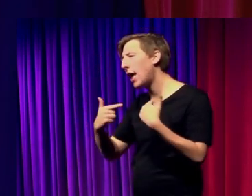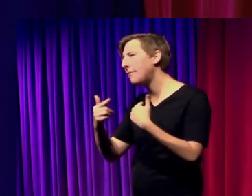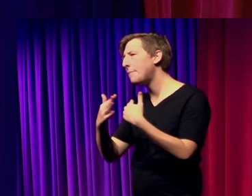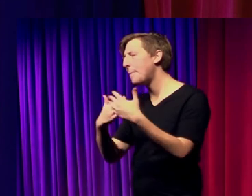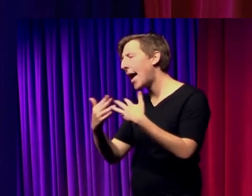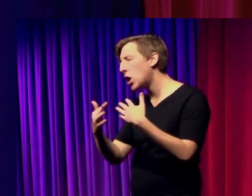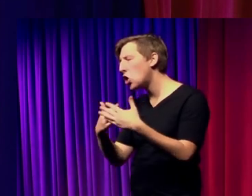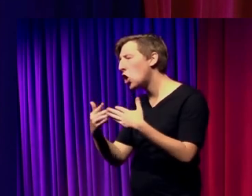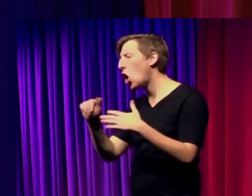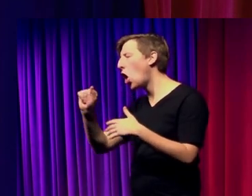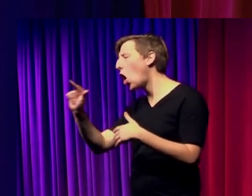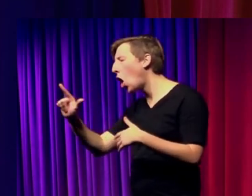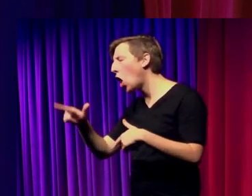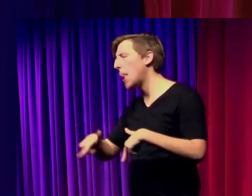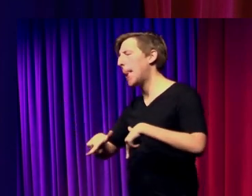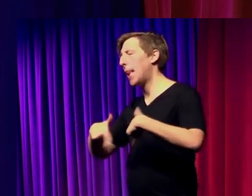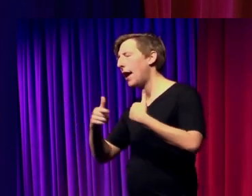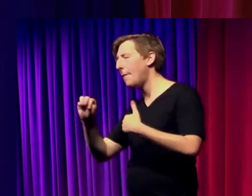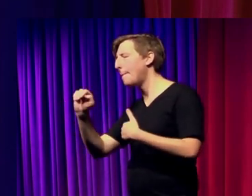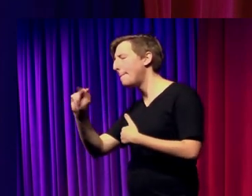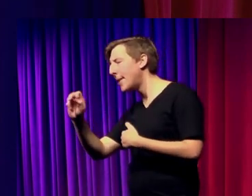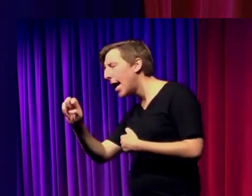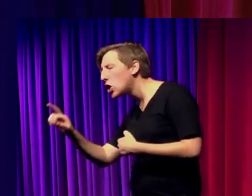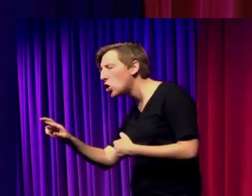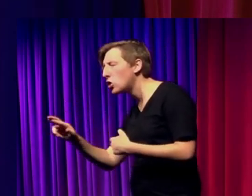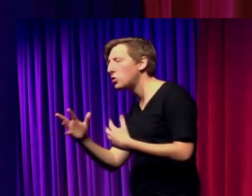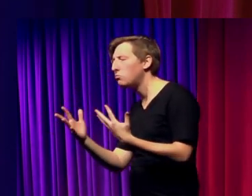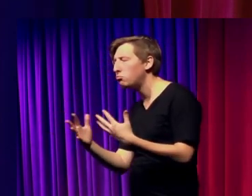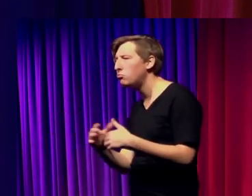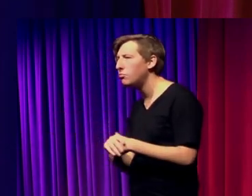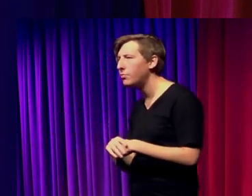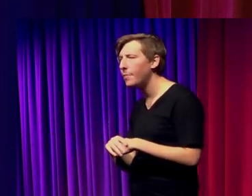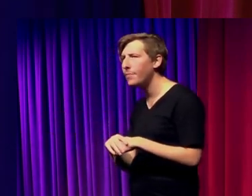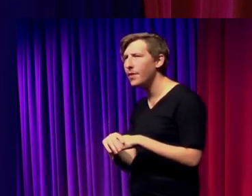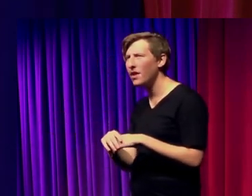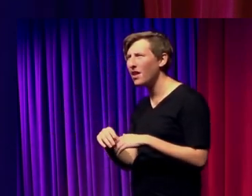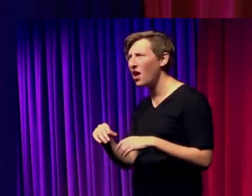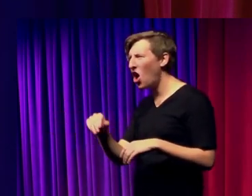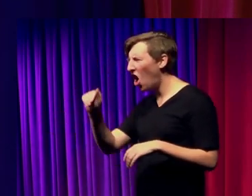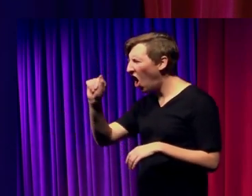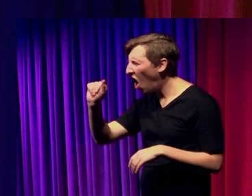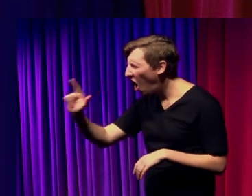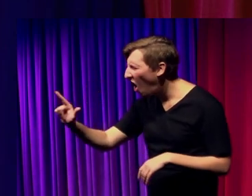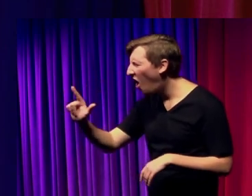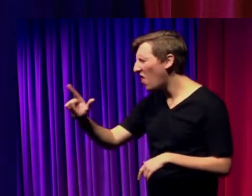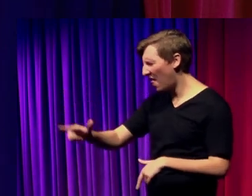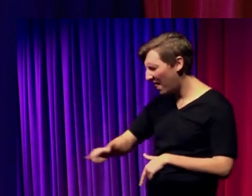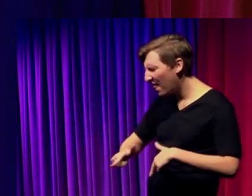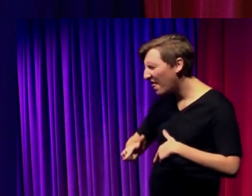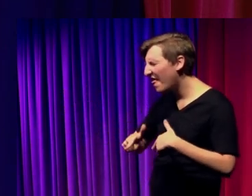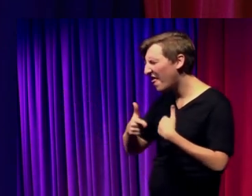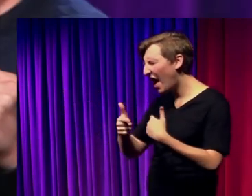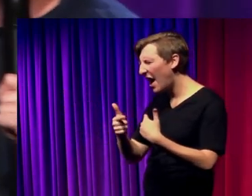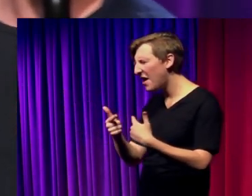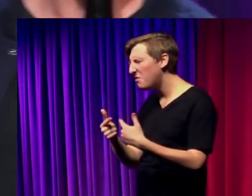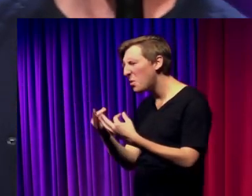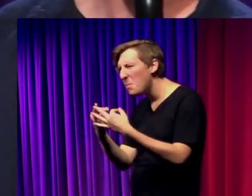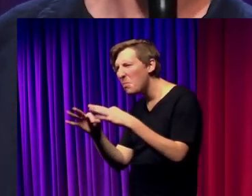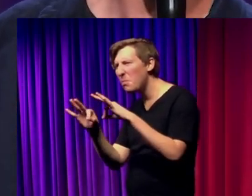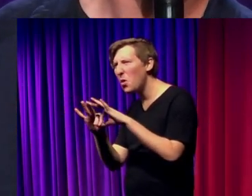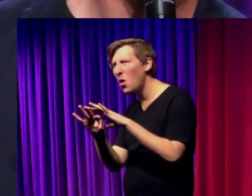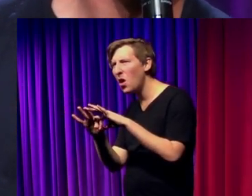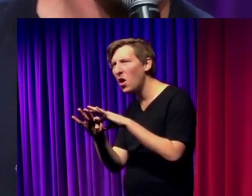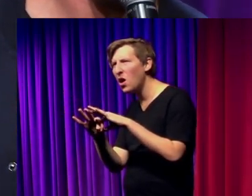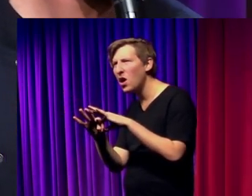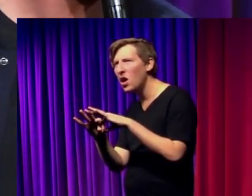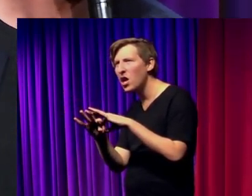Because once you do retail, it changes your perspective from All Lives Matter to something more like, oh, some people deserve